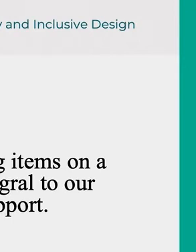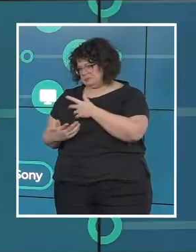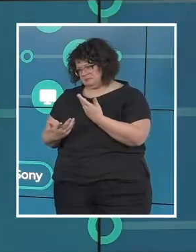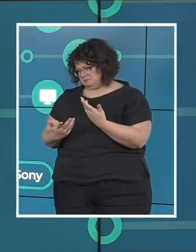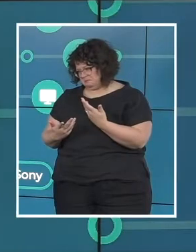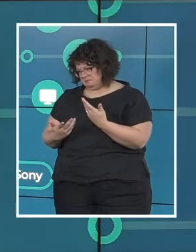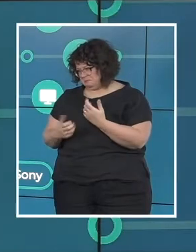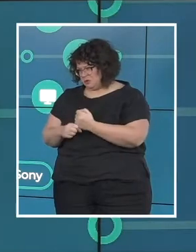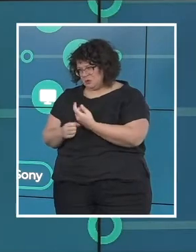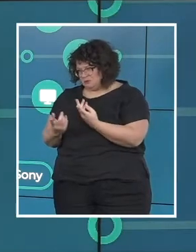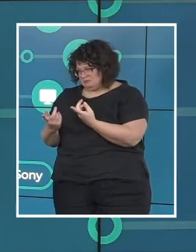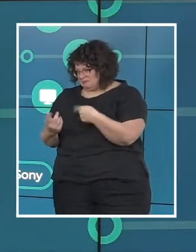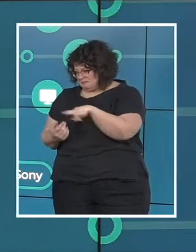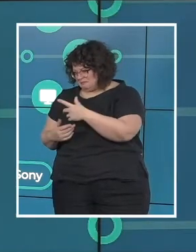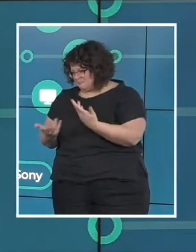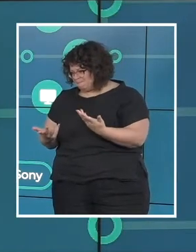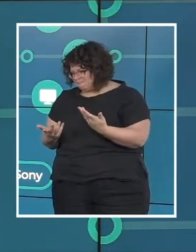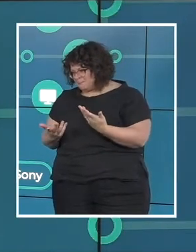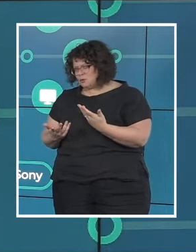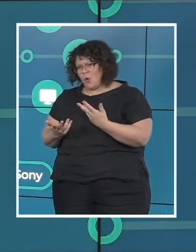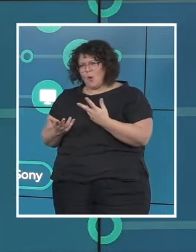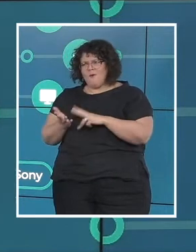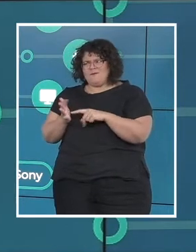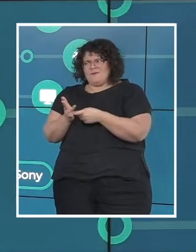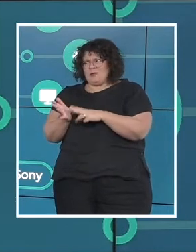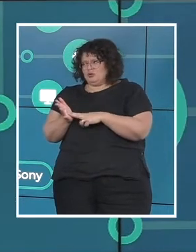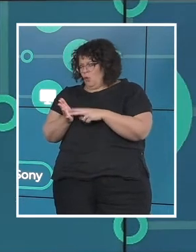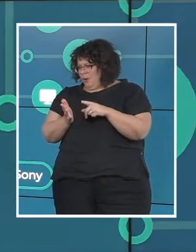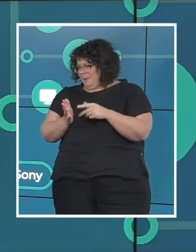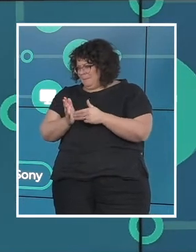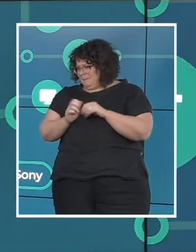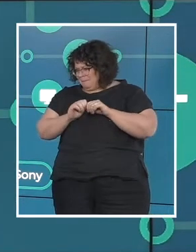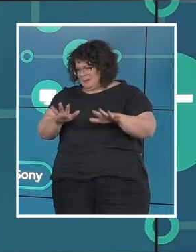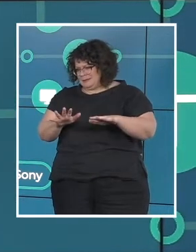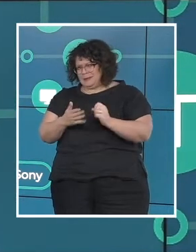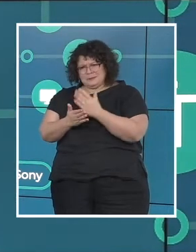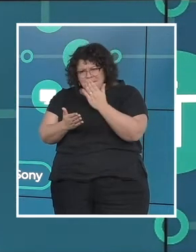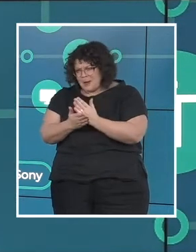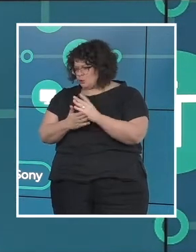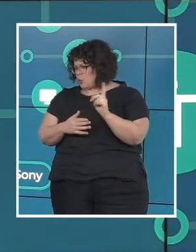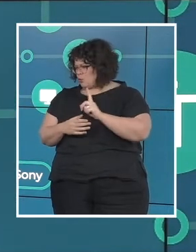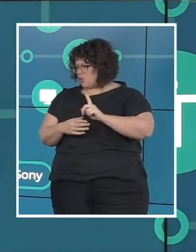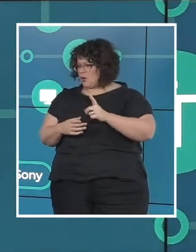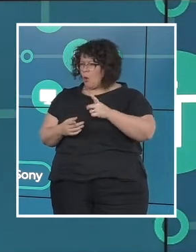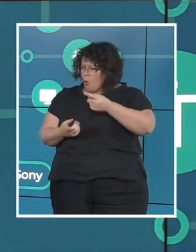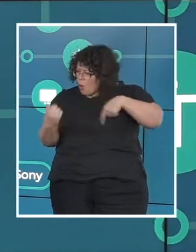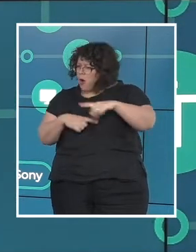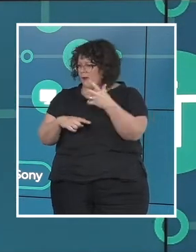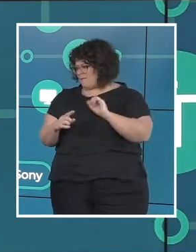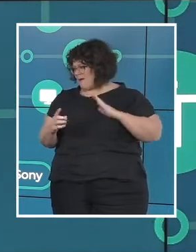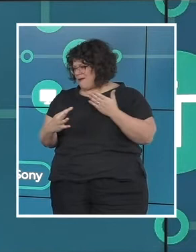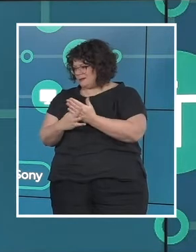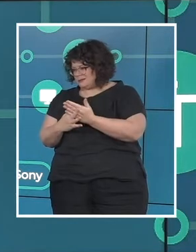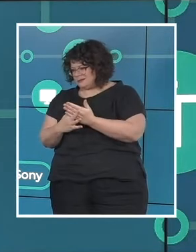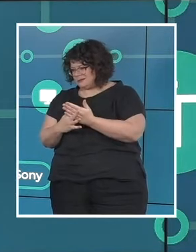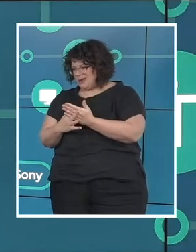sure we have access to all things you, your stocks, your mail, your fantasy. And a